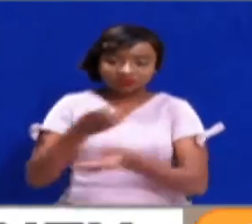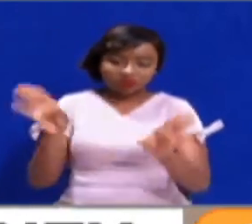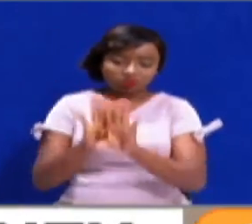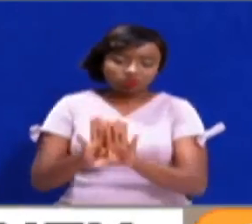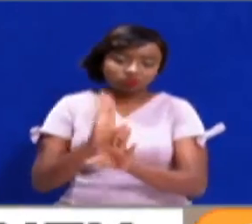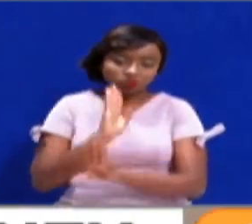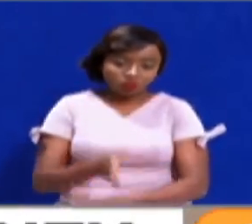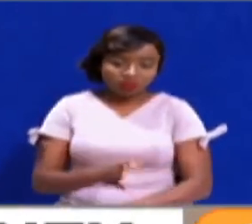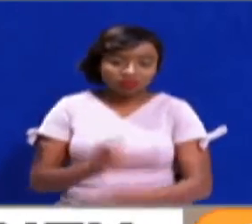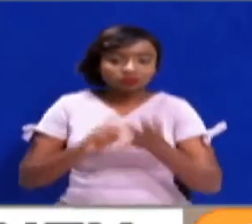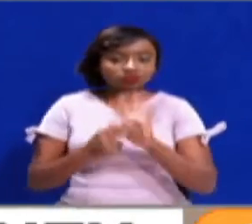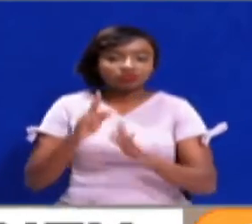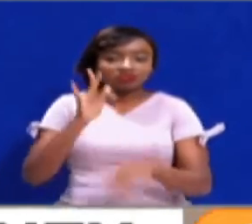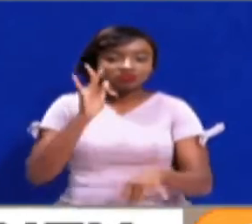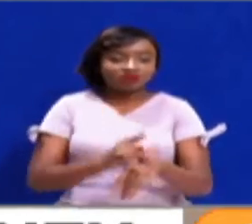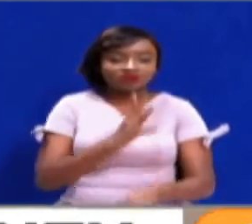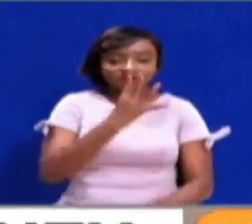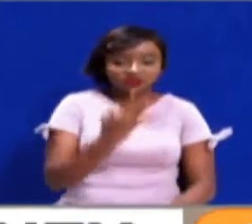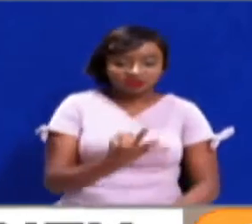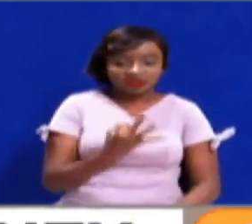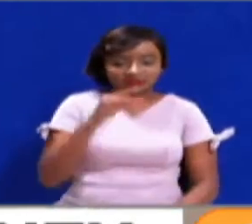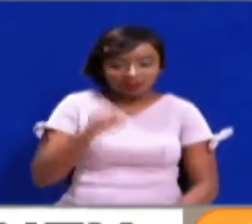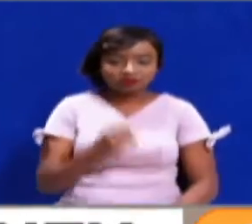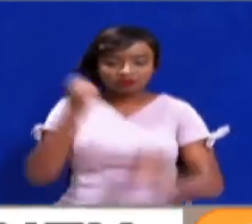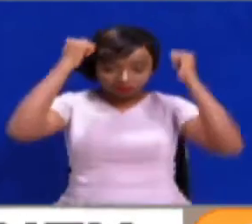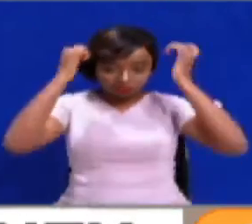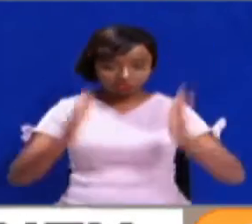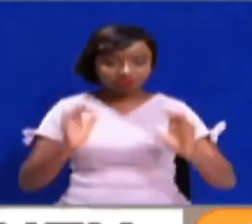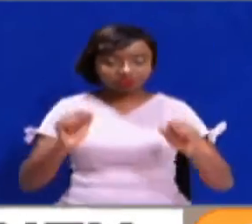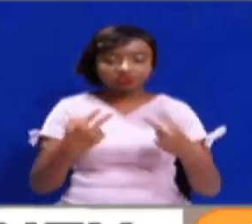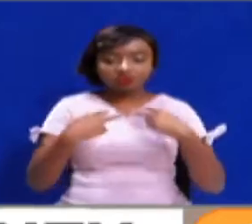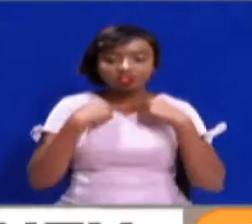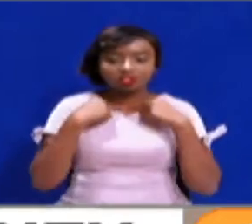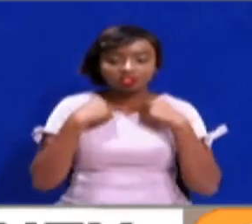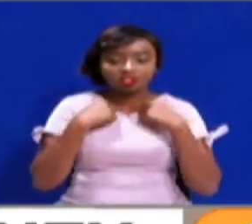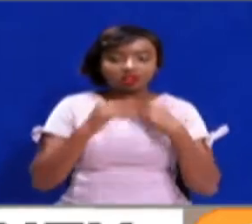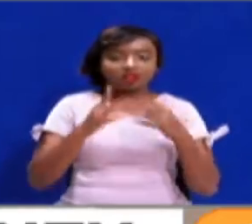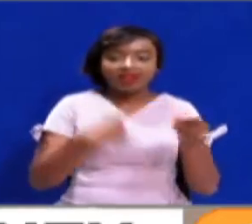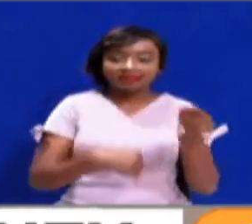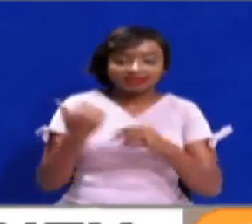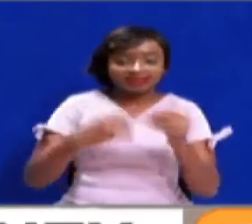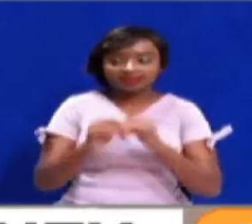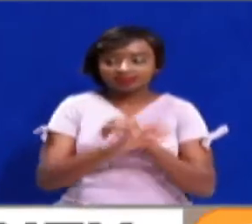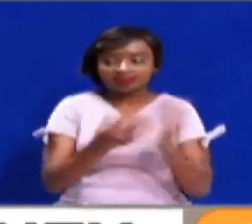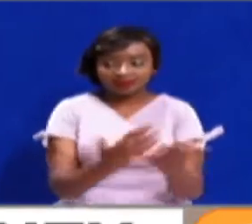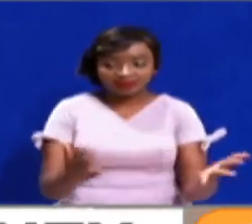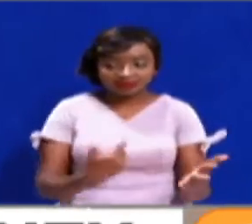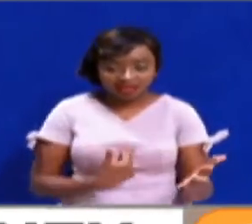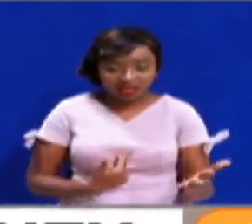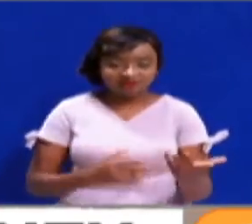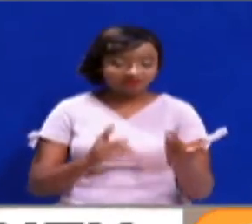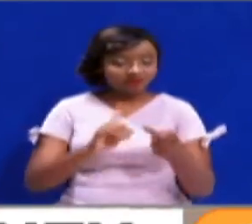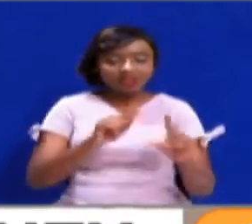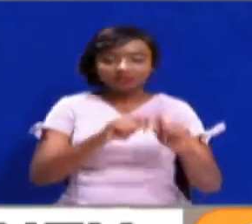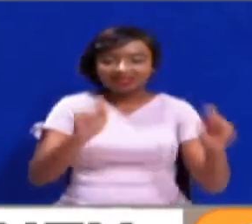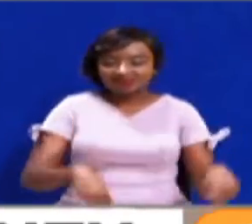close shop. Yeah. This would affect about 43,000. For good, 1,000, huh? Yes, 43,000 students. They're auctioning equipment, their desks, the